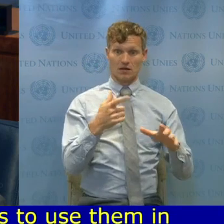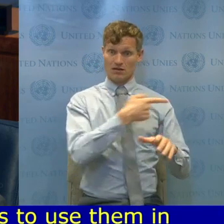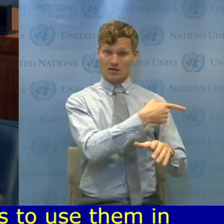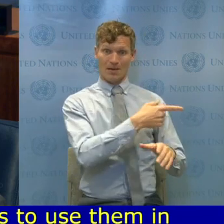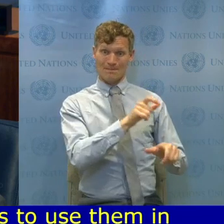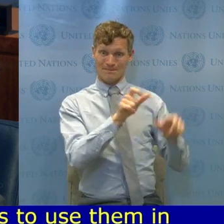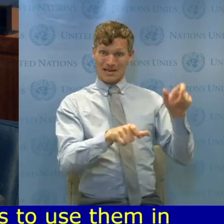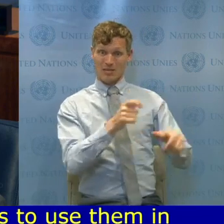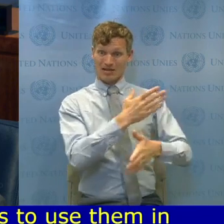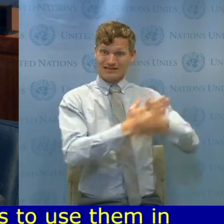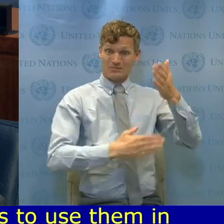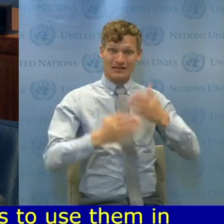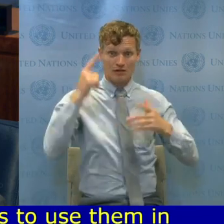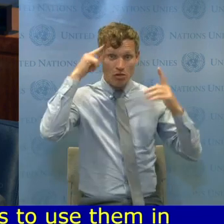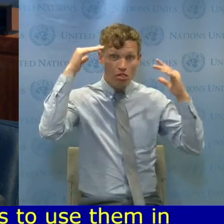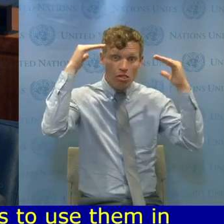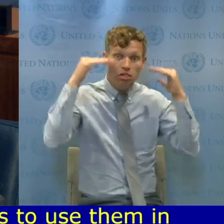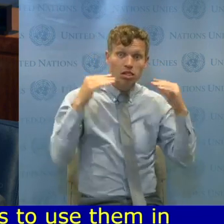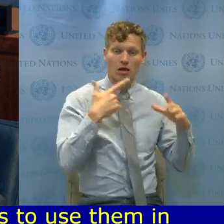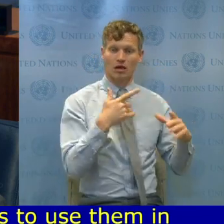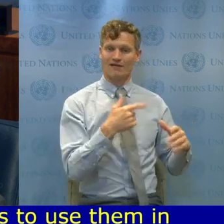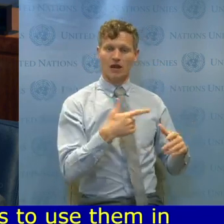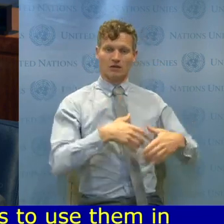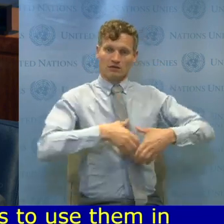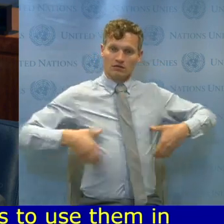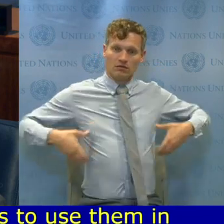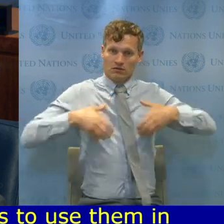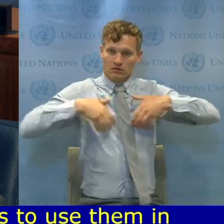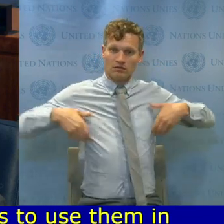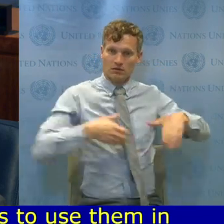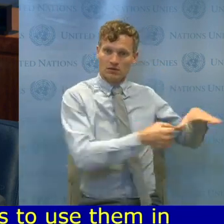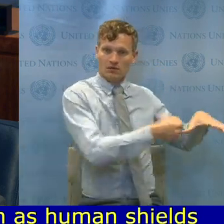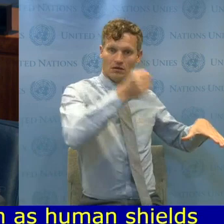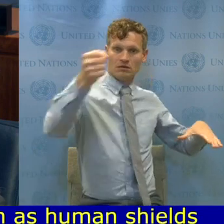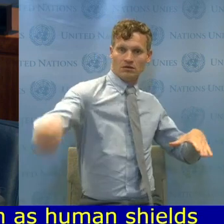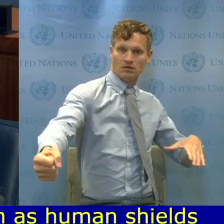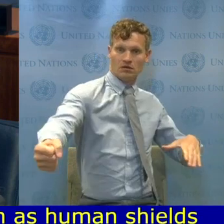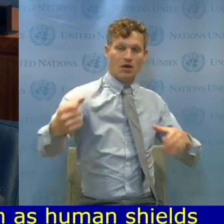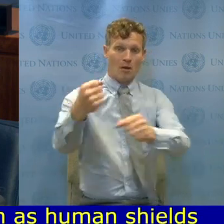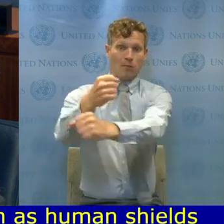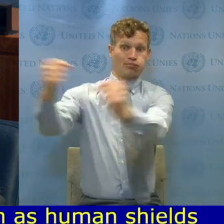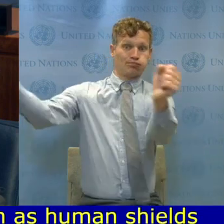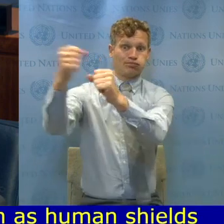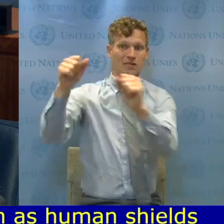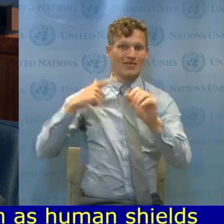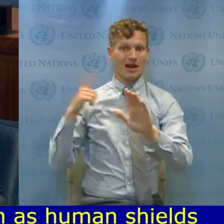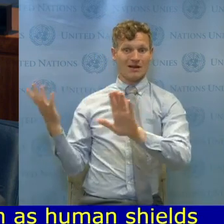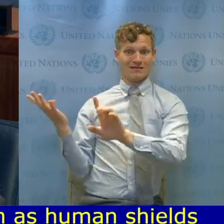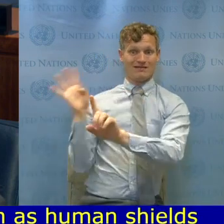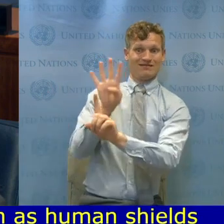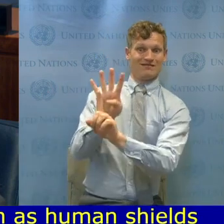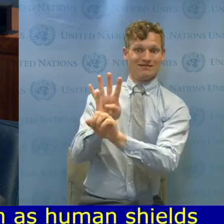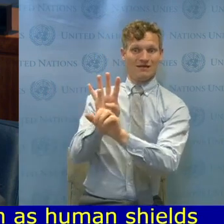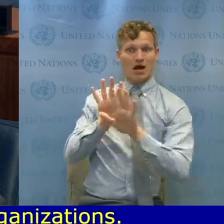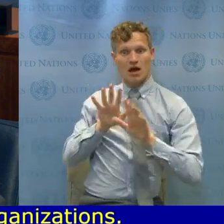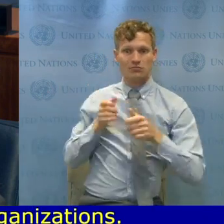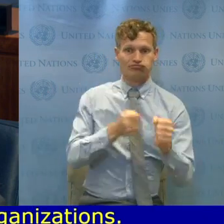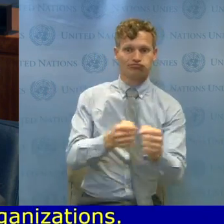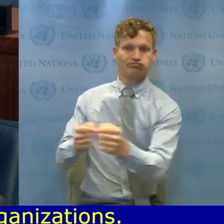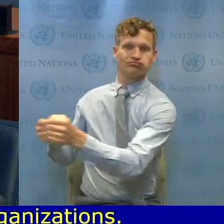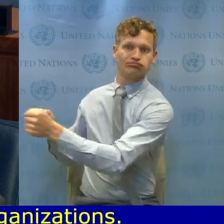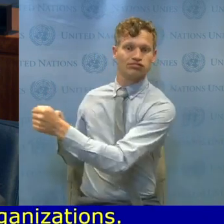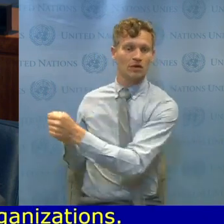The media, especially social media, play an important role in raising awareness of the rights of persons with disability